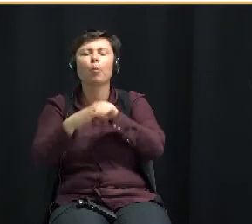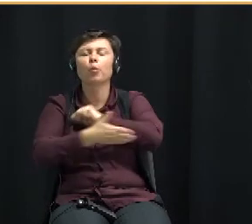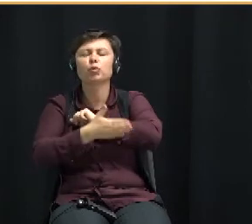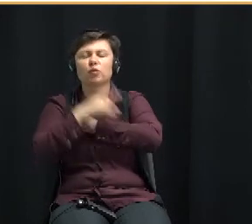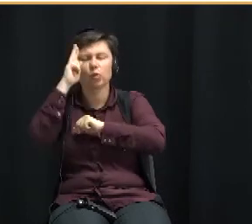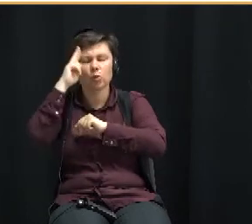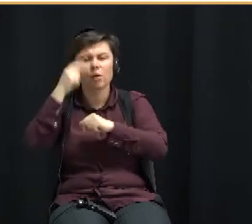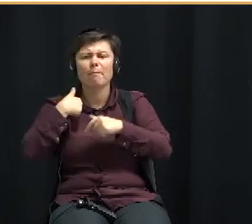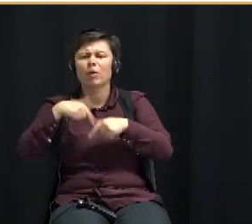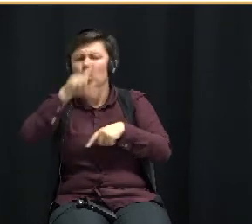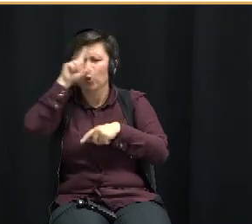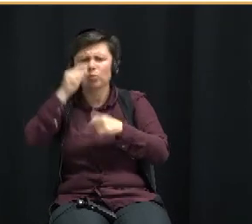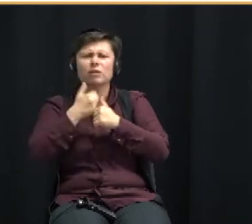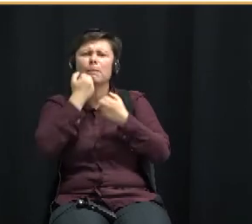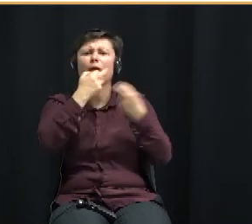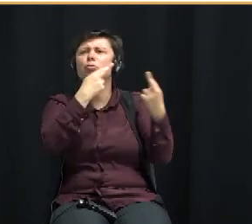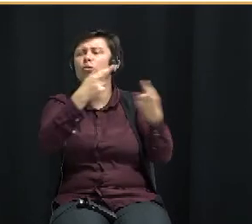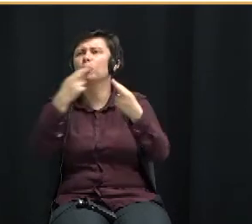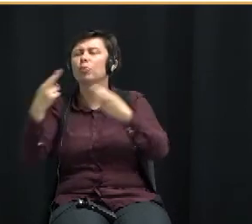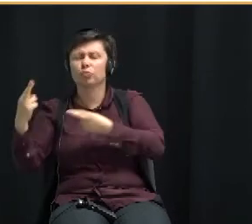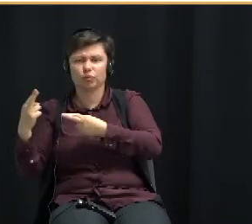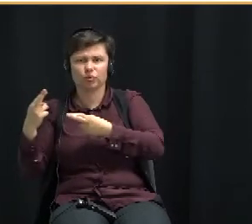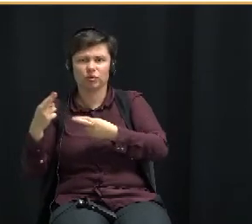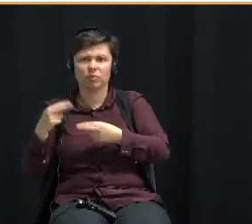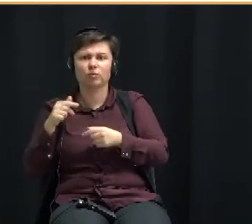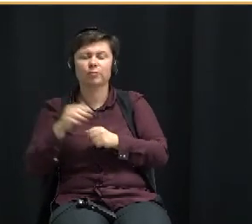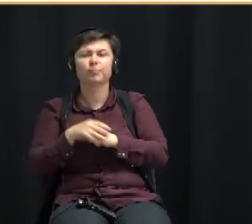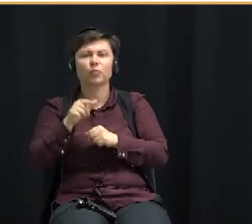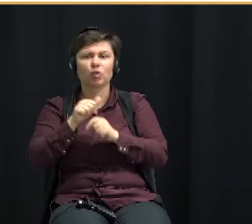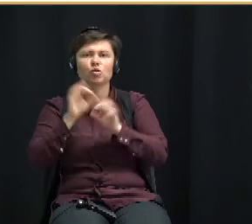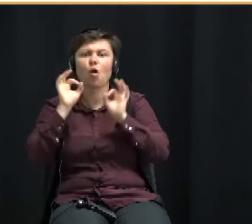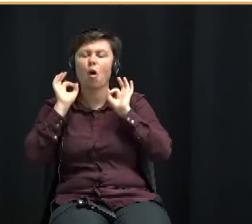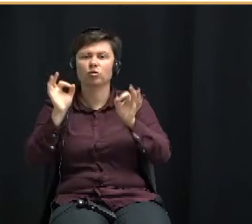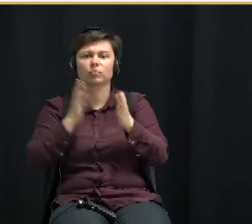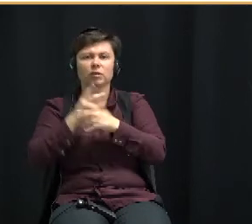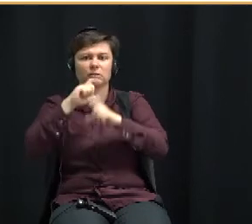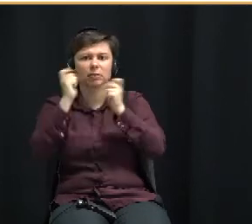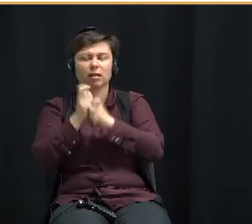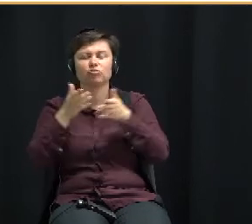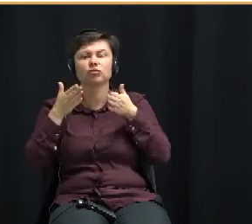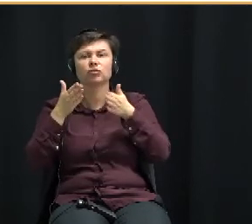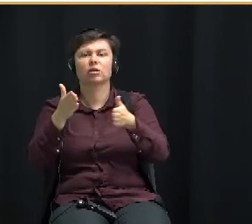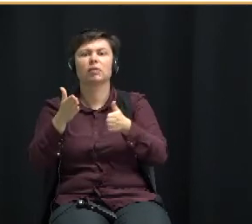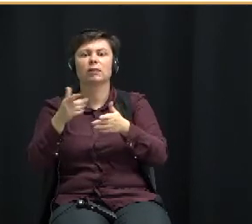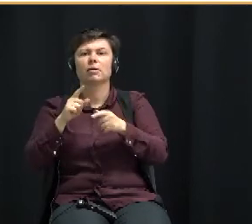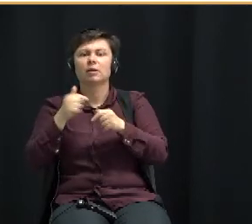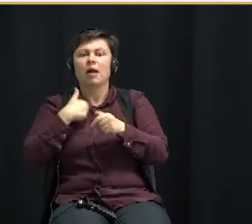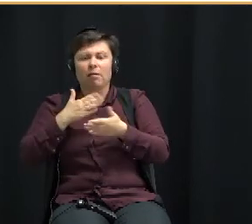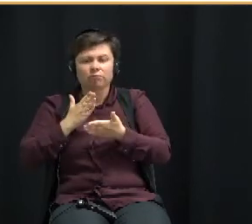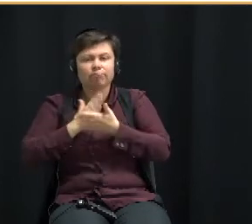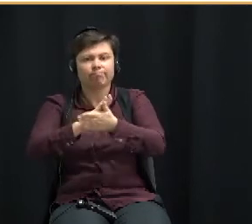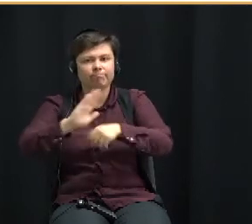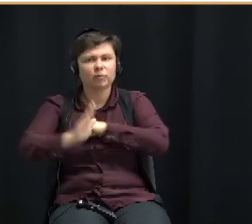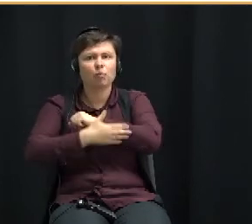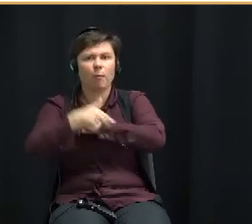that has to continue in Norway, and I think everywhere else. But it's really moving on. And this is